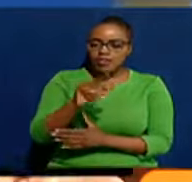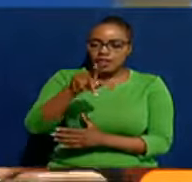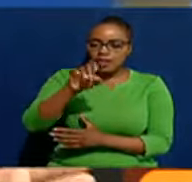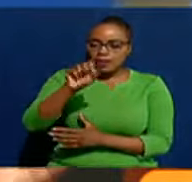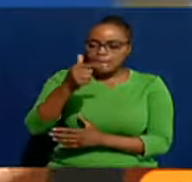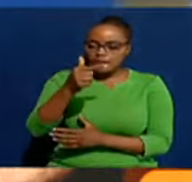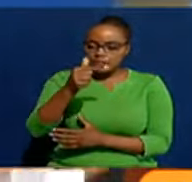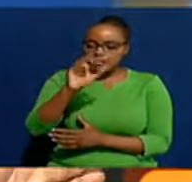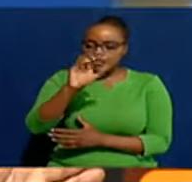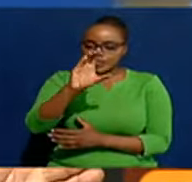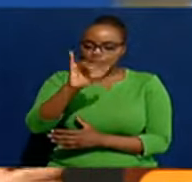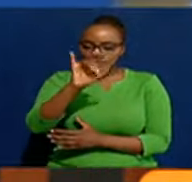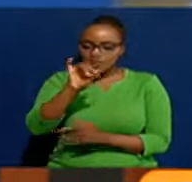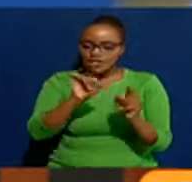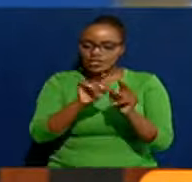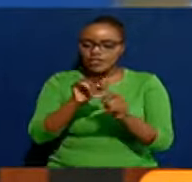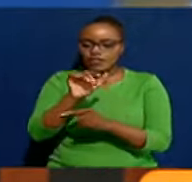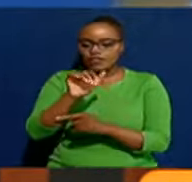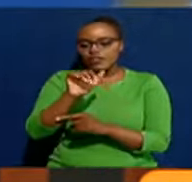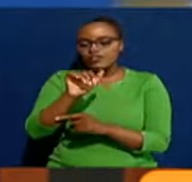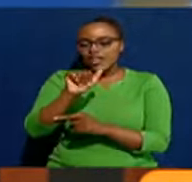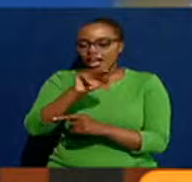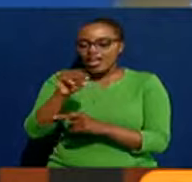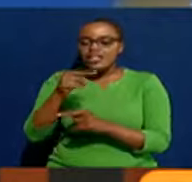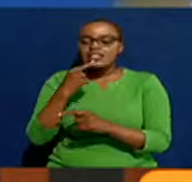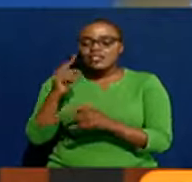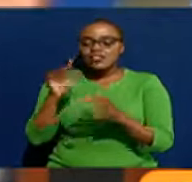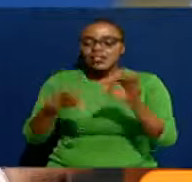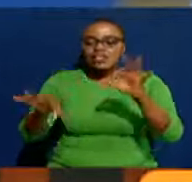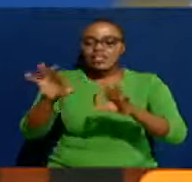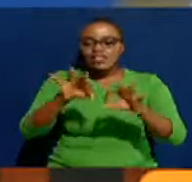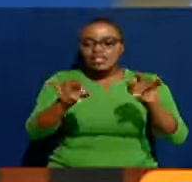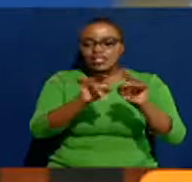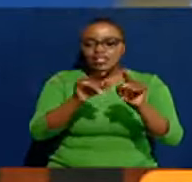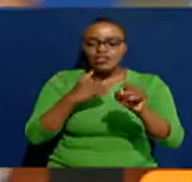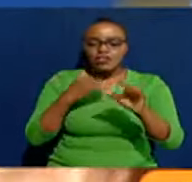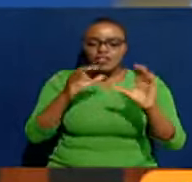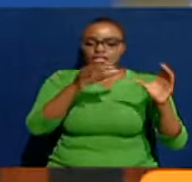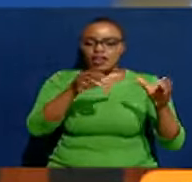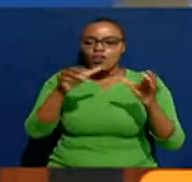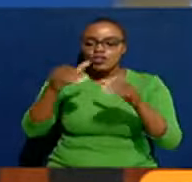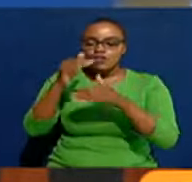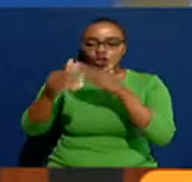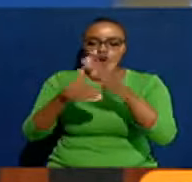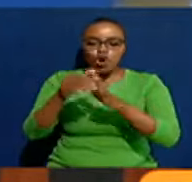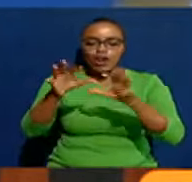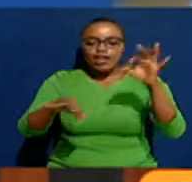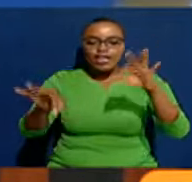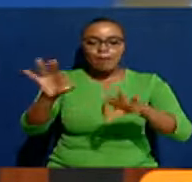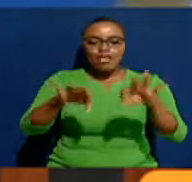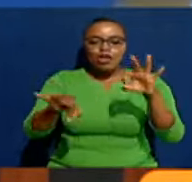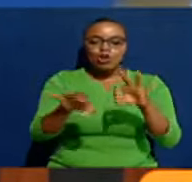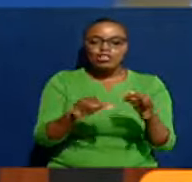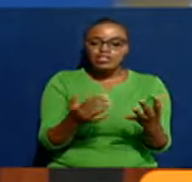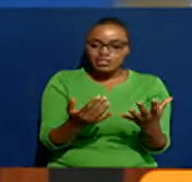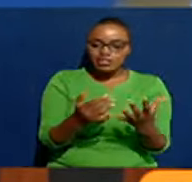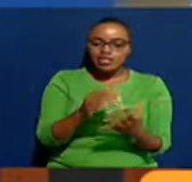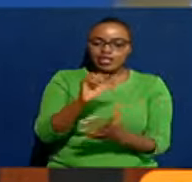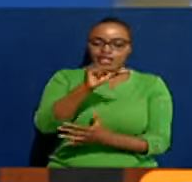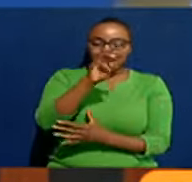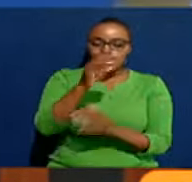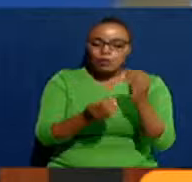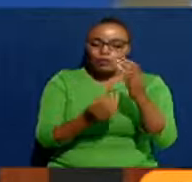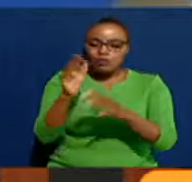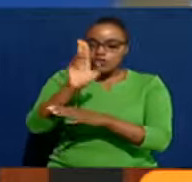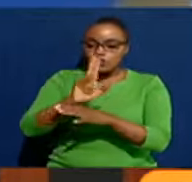which again, Anne is calling chemicals, and you know there is no category of all chemicals, that GMOs are not produced